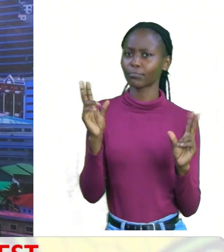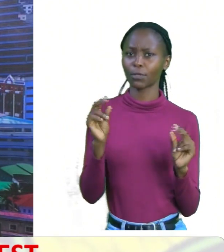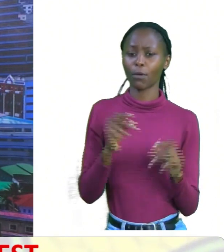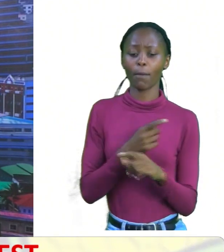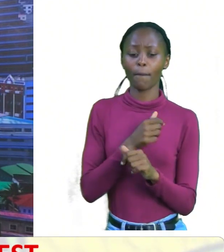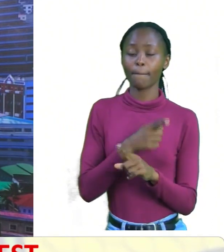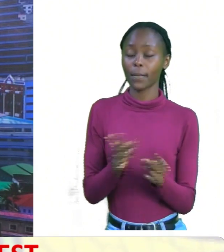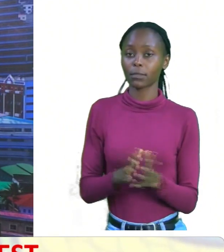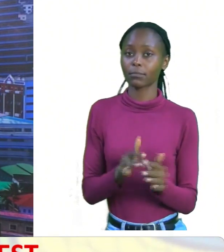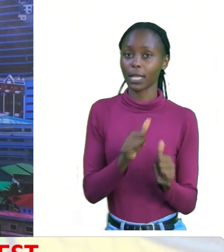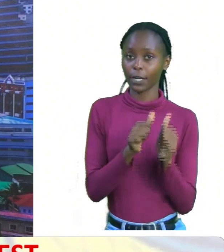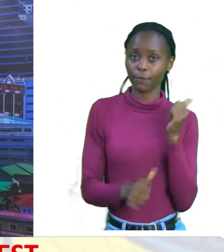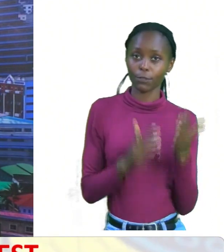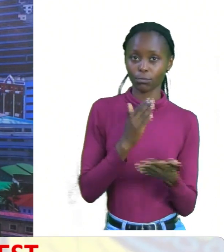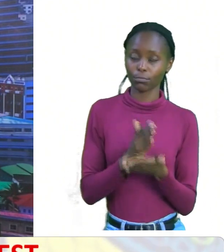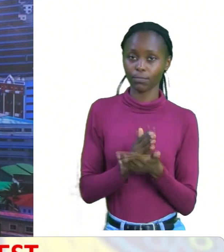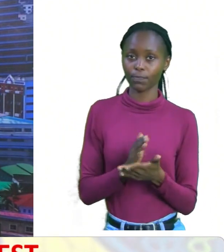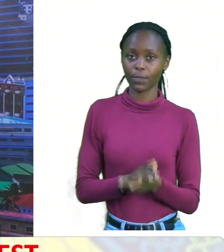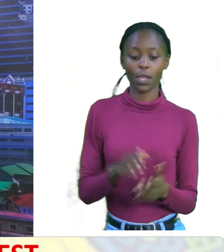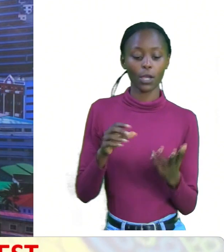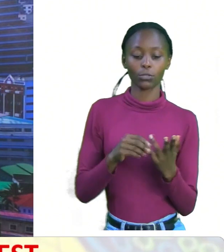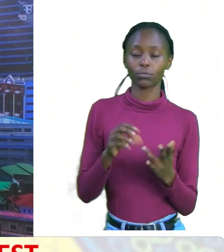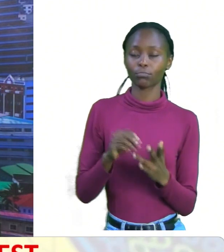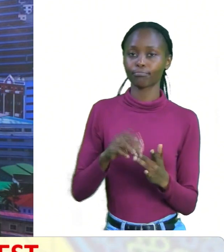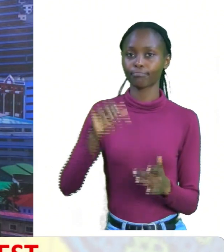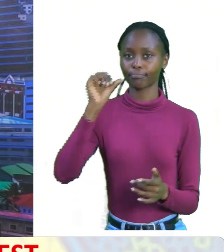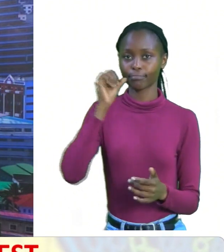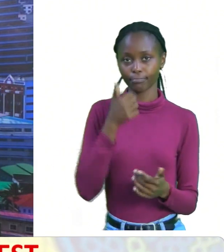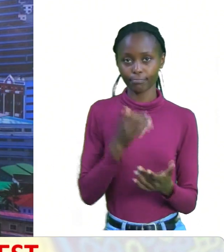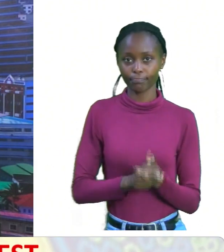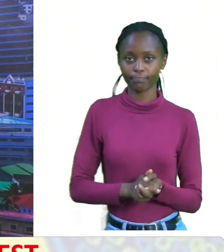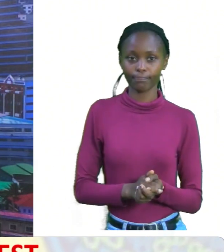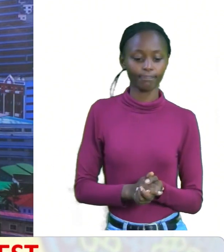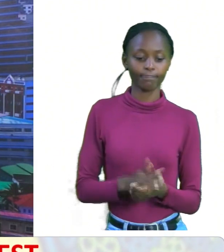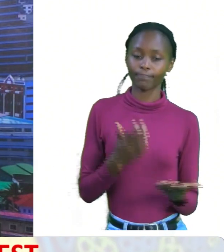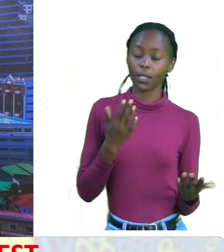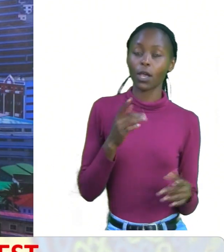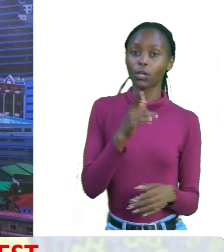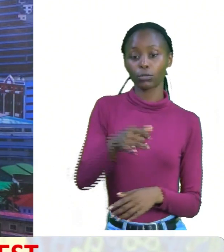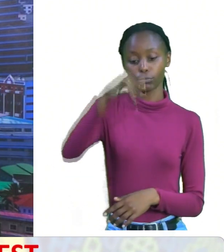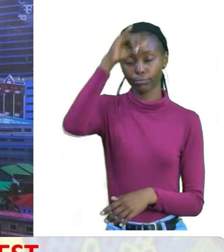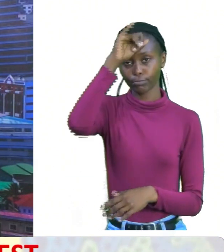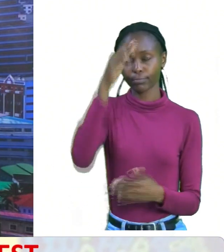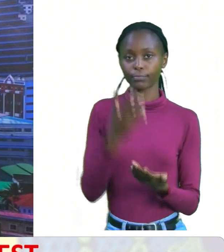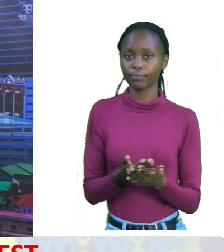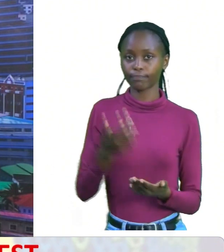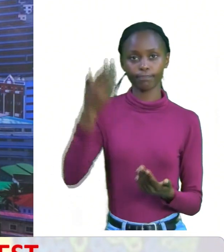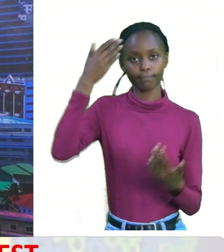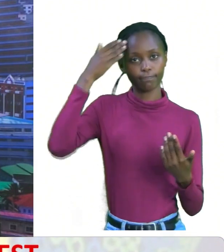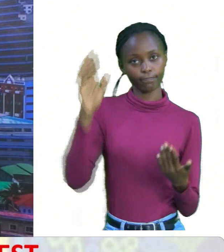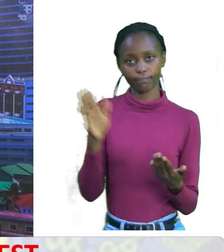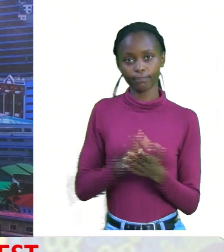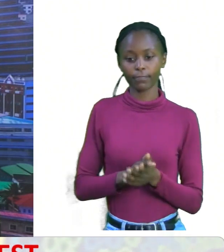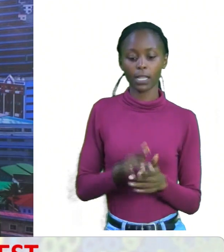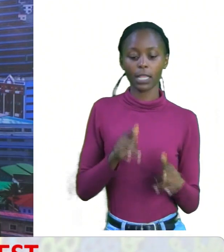tafadhali, choose wisely. Angalia the fact, the opinion. Are you ignorant? Are you just stupid? Just ask yourself that, and that's the